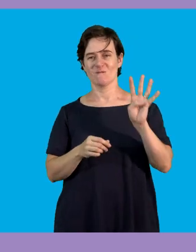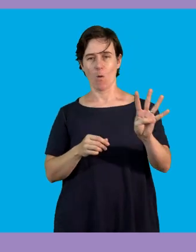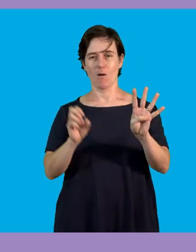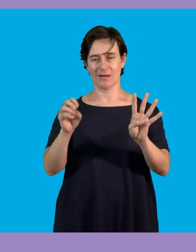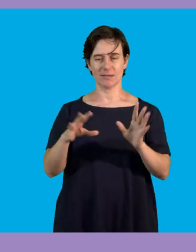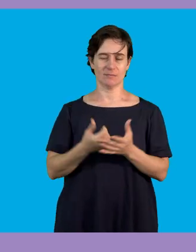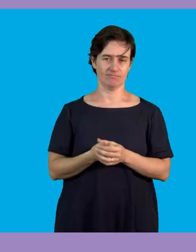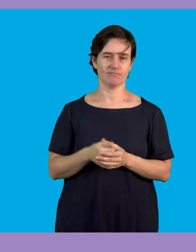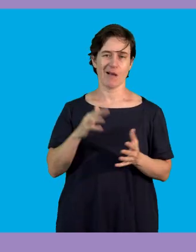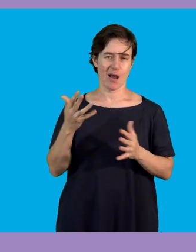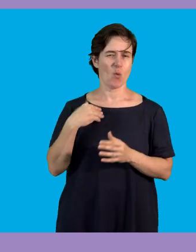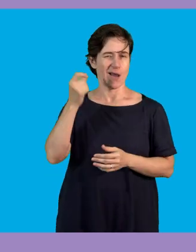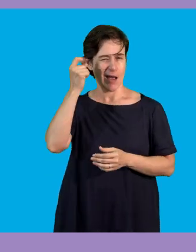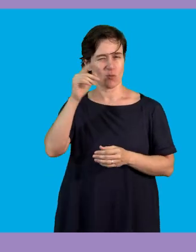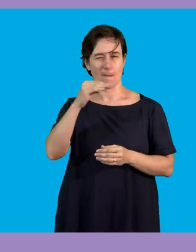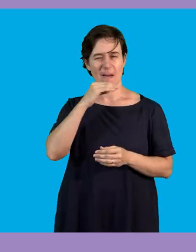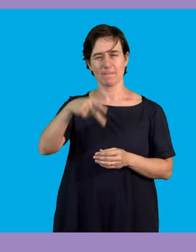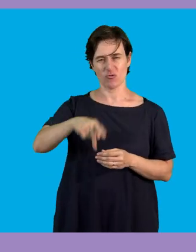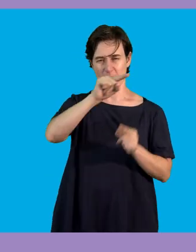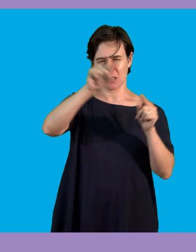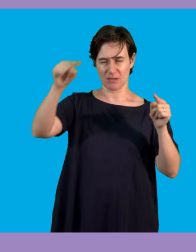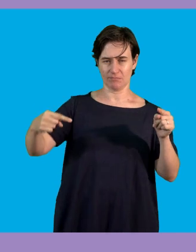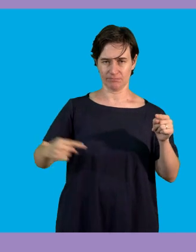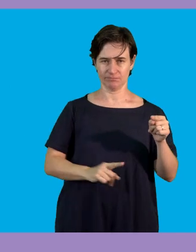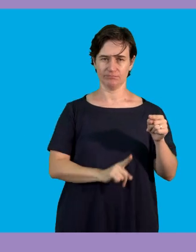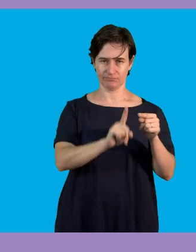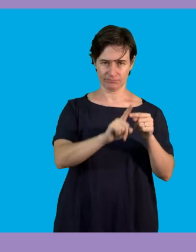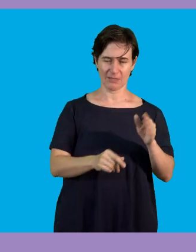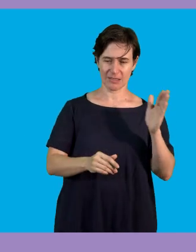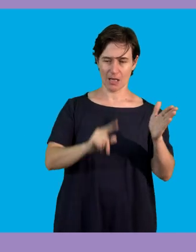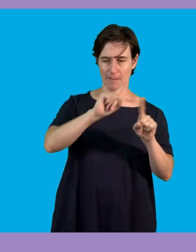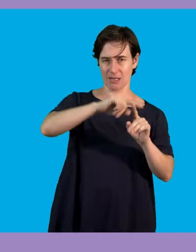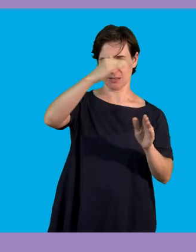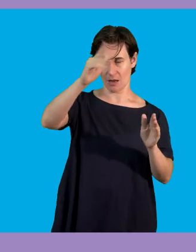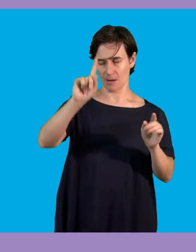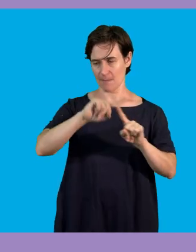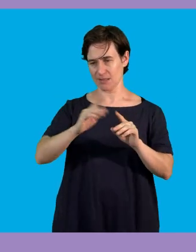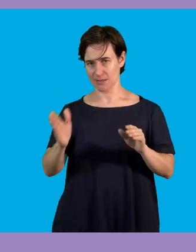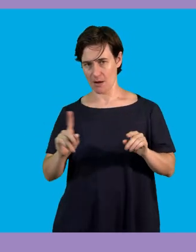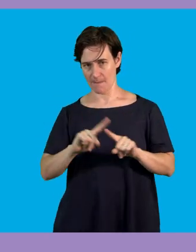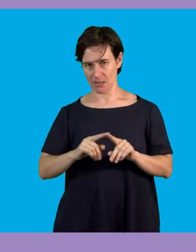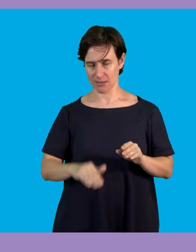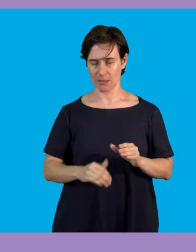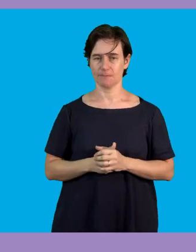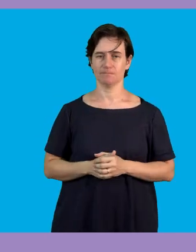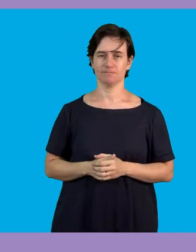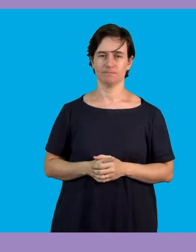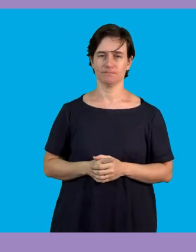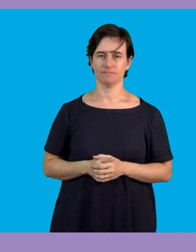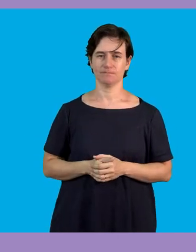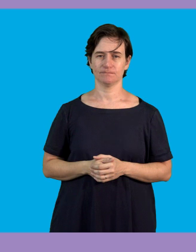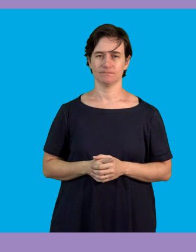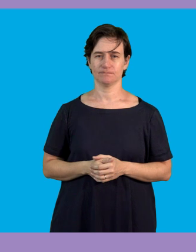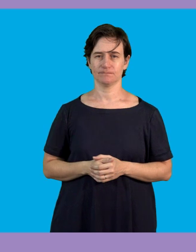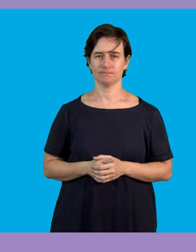be our understanding of the perimeter. Side plus side plus side plus side is 4 sides. So our perimeter is 4